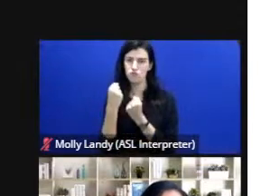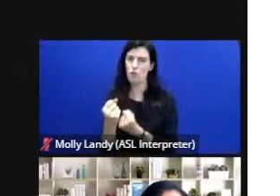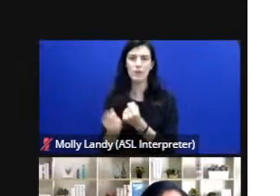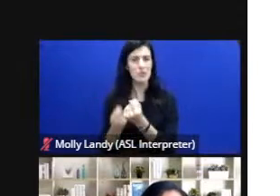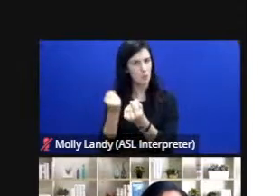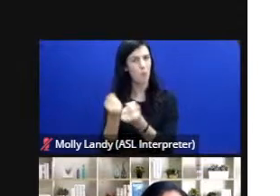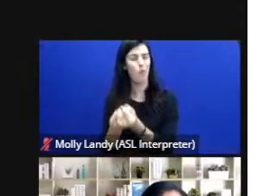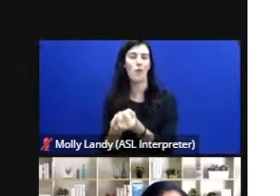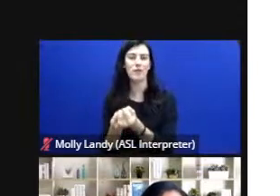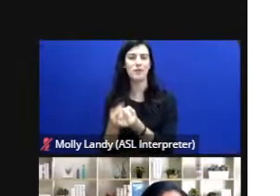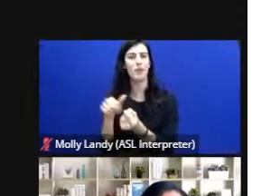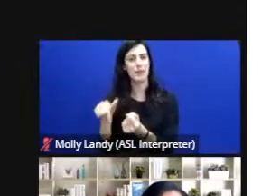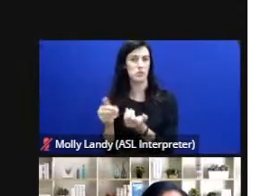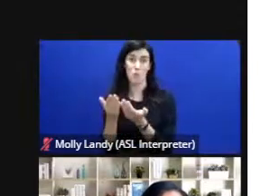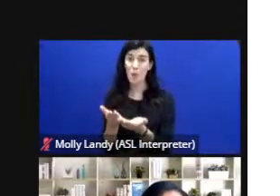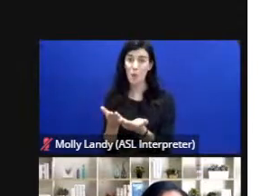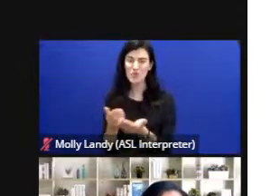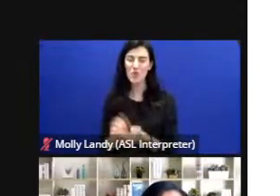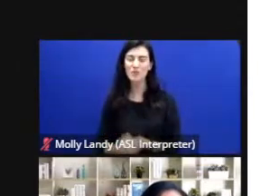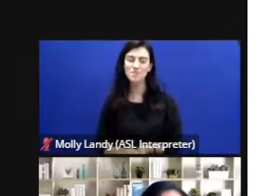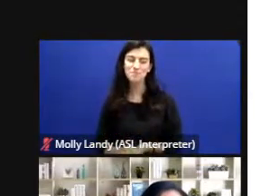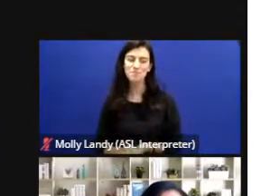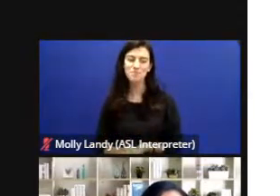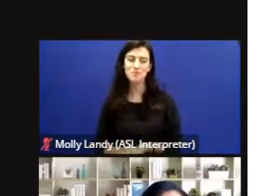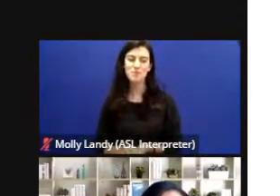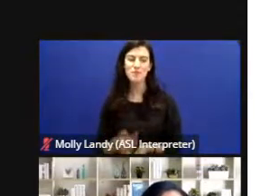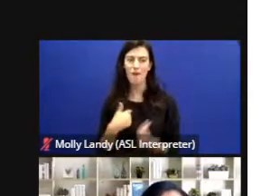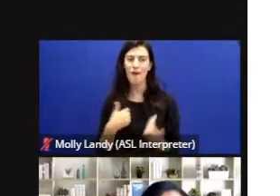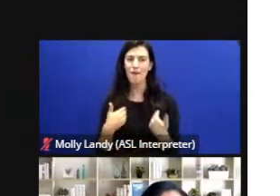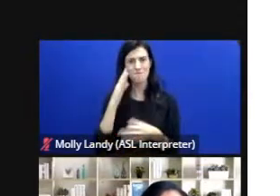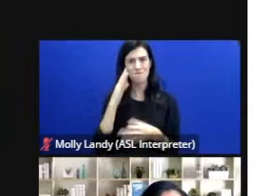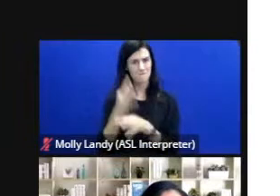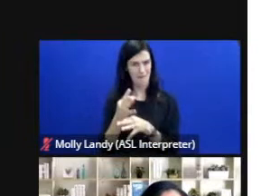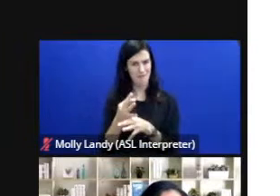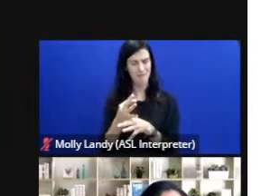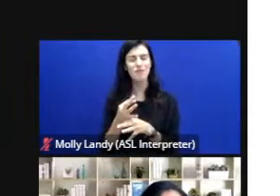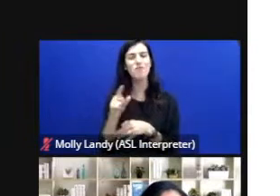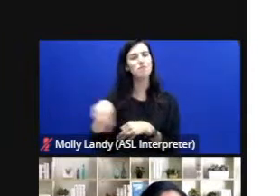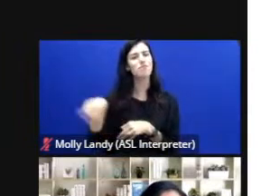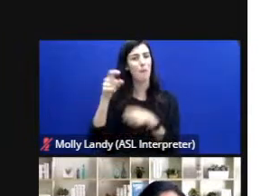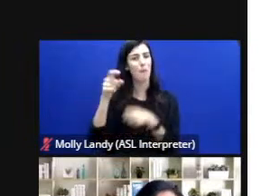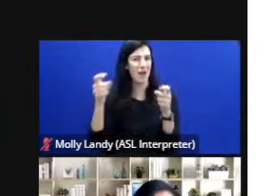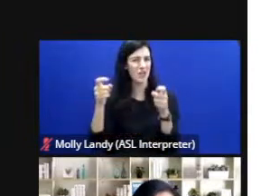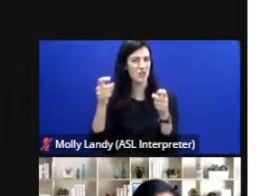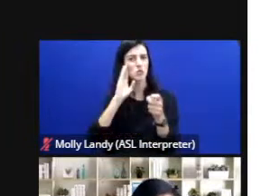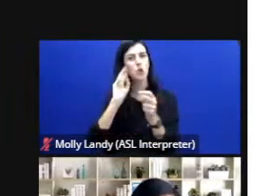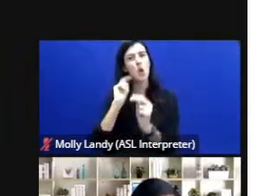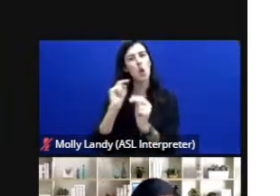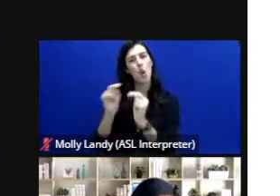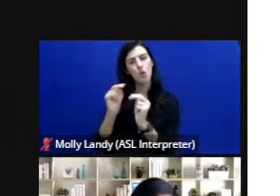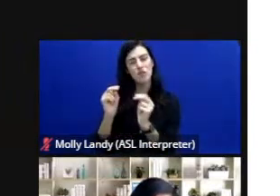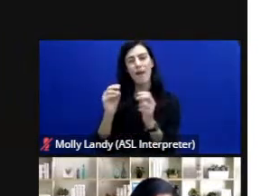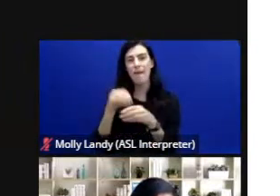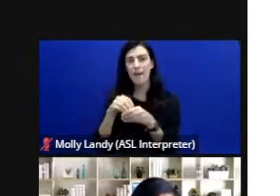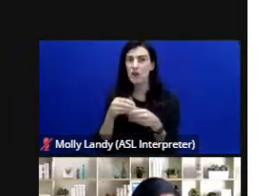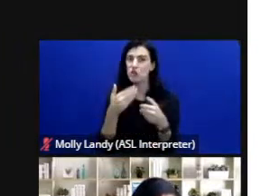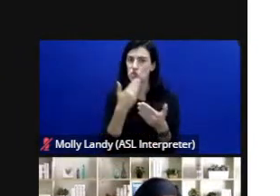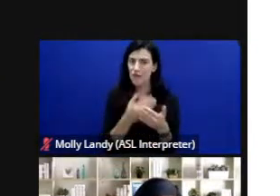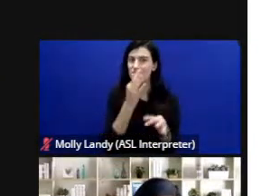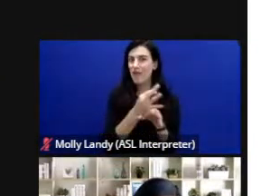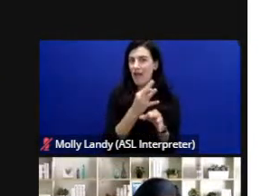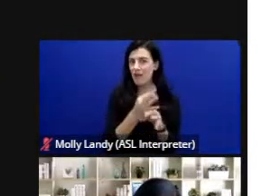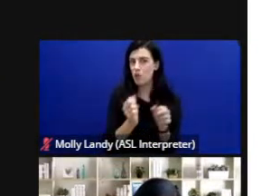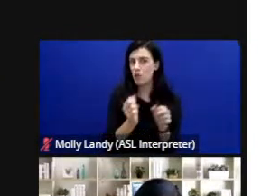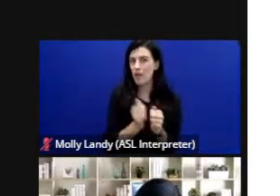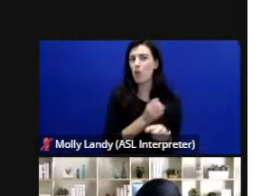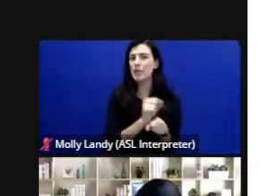of this proposal. I have faith that management will negotiate in good faith with our labor partners